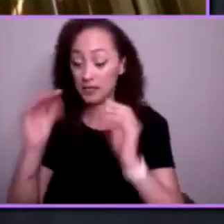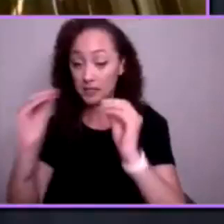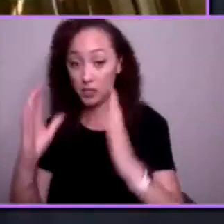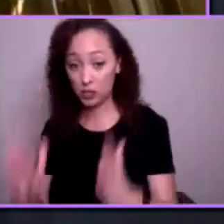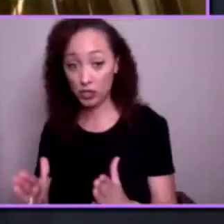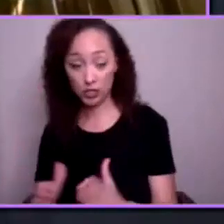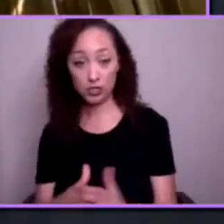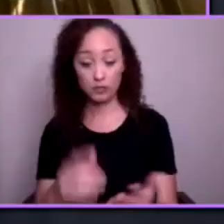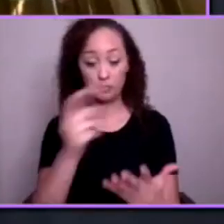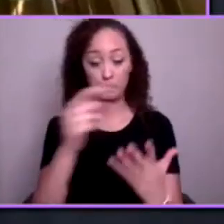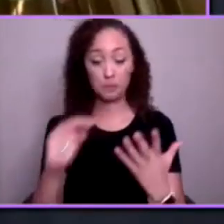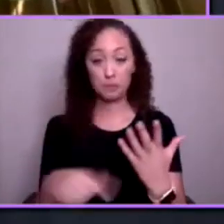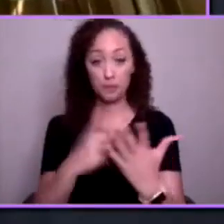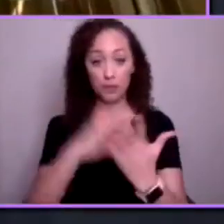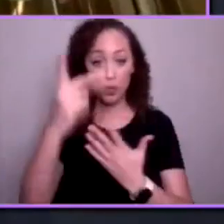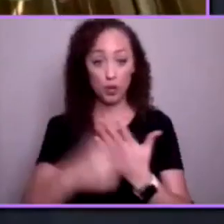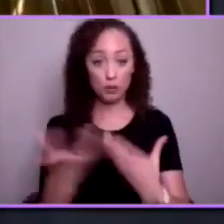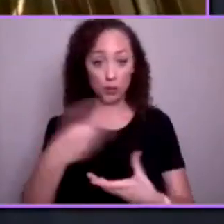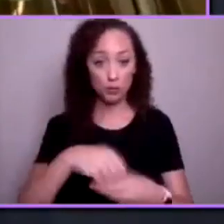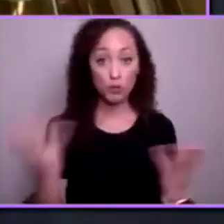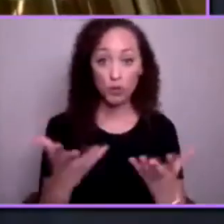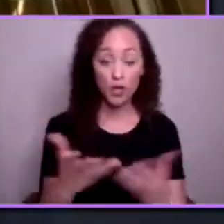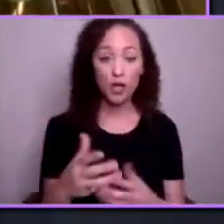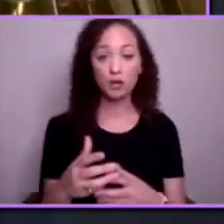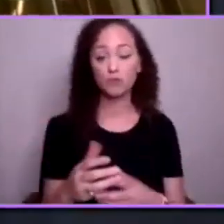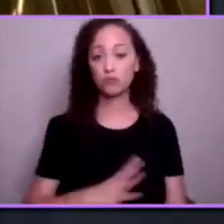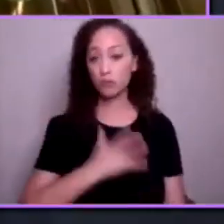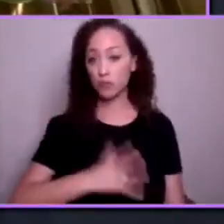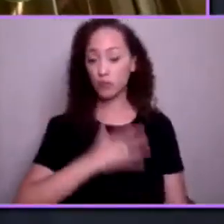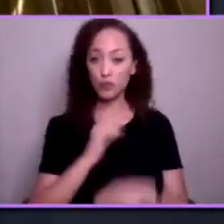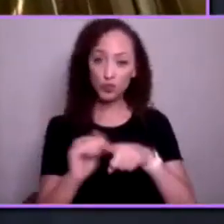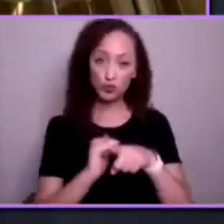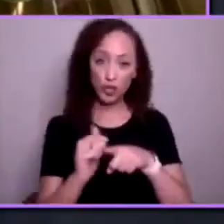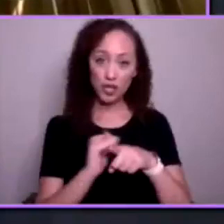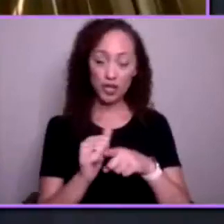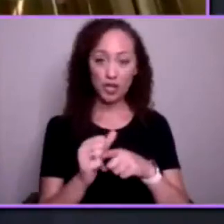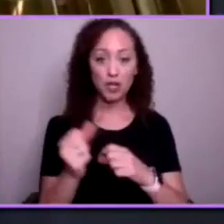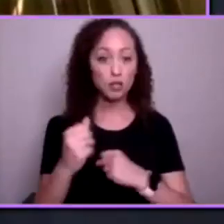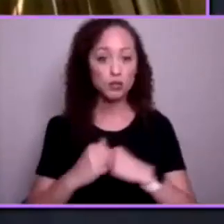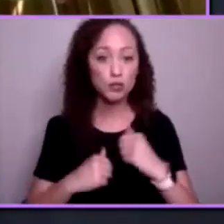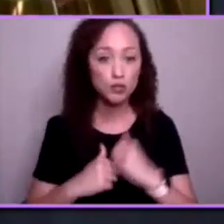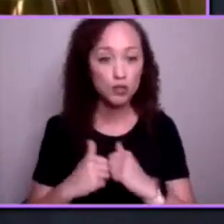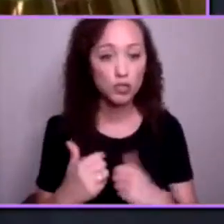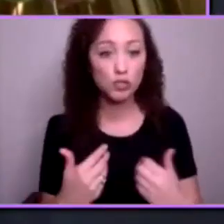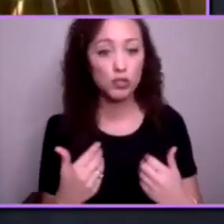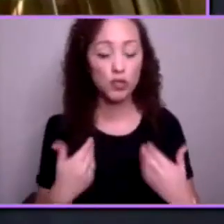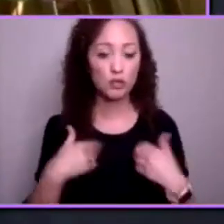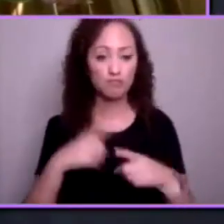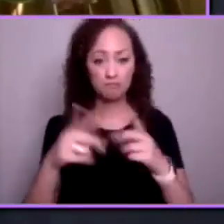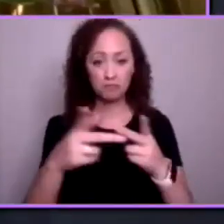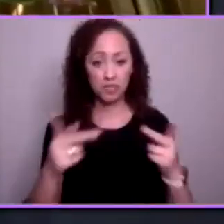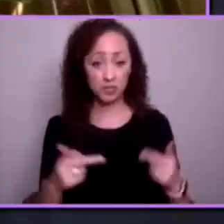of these programs will include formalized training, as well as a structured pipeline into staff positions at events.